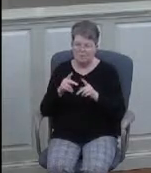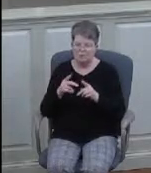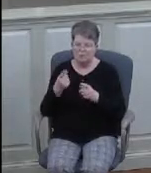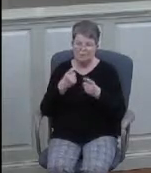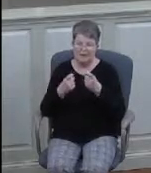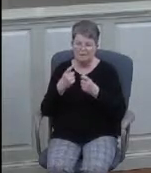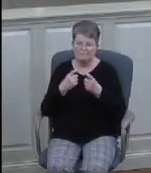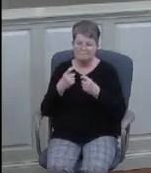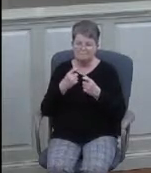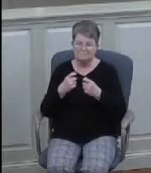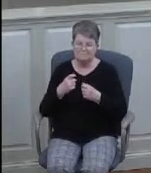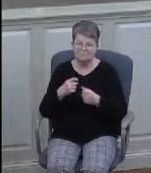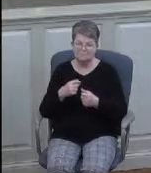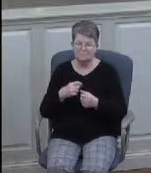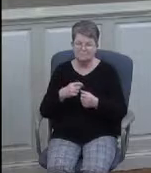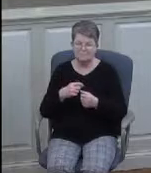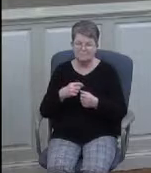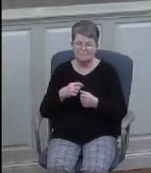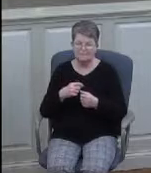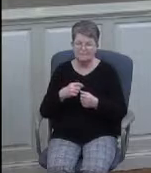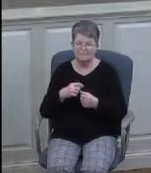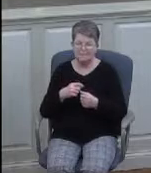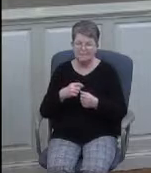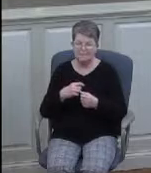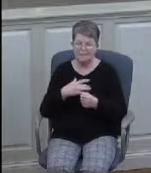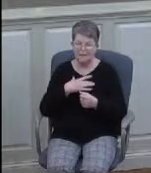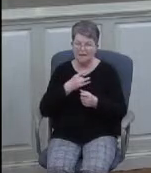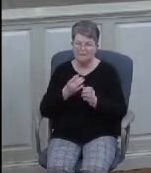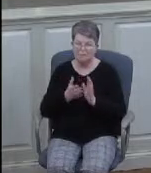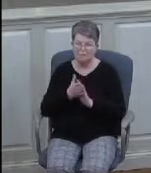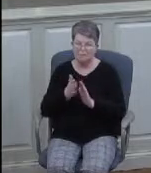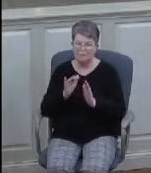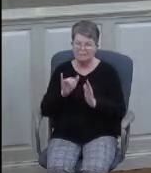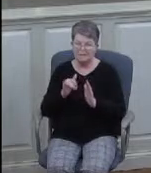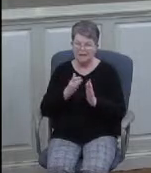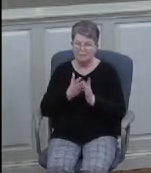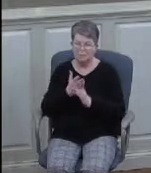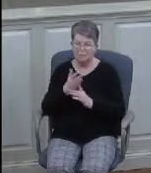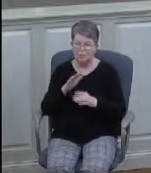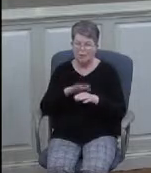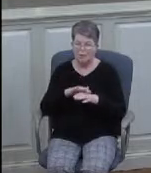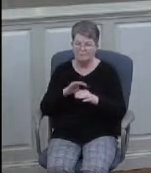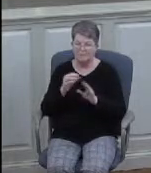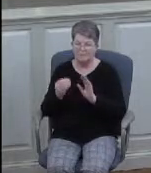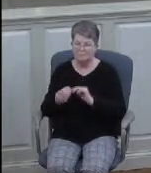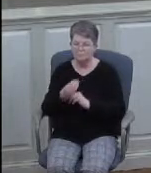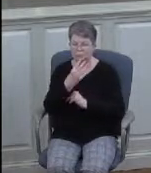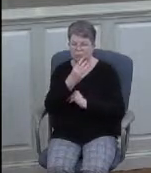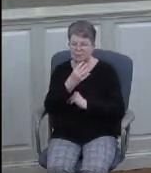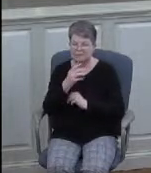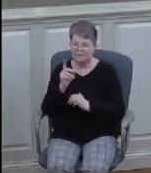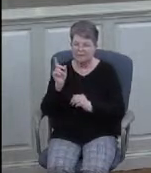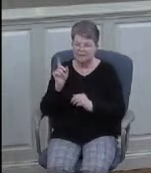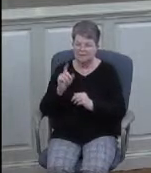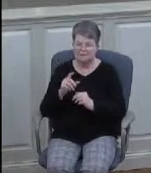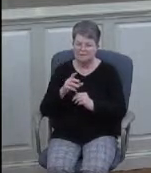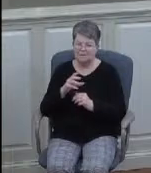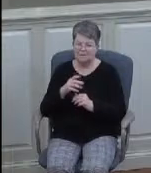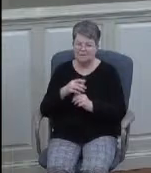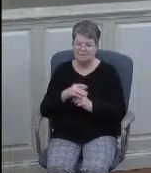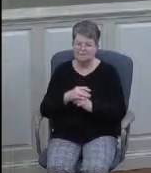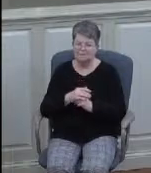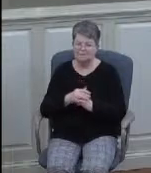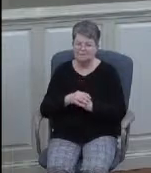before necessarily, I'd like to run through that on the screen and click on the